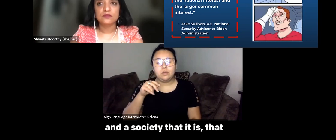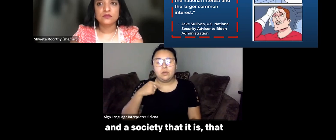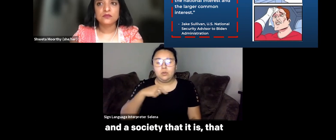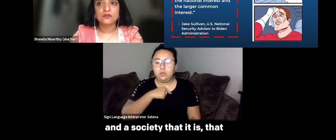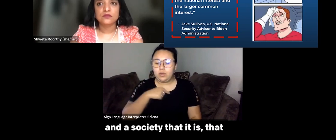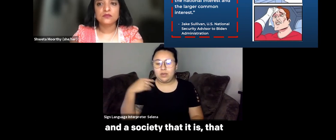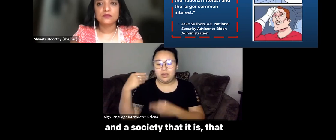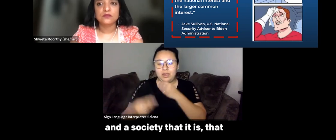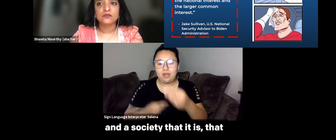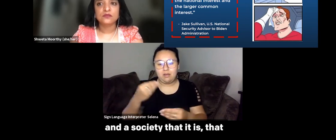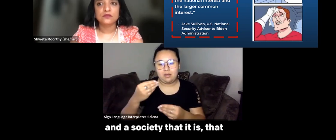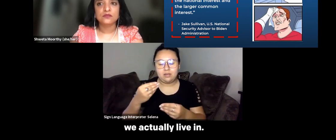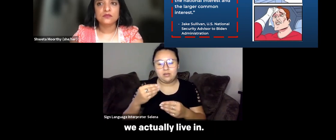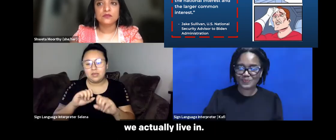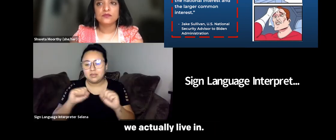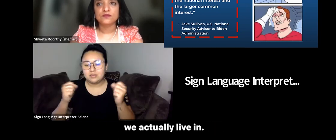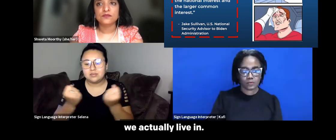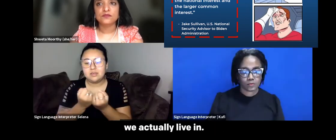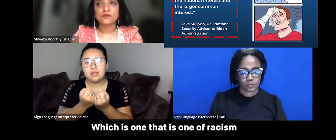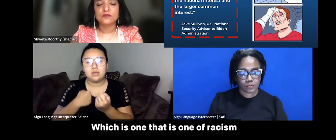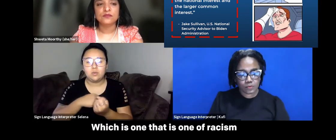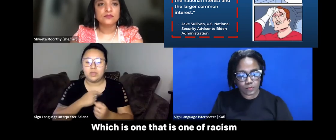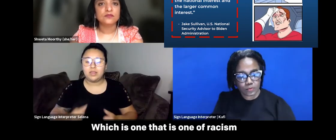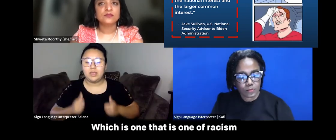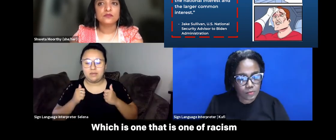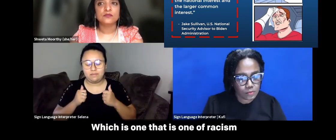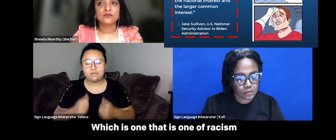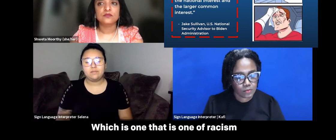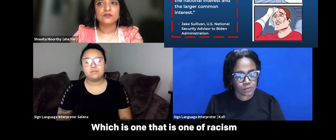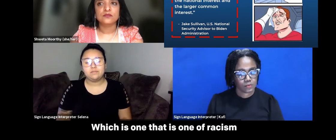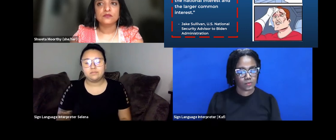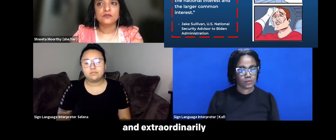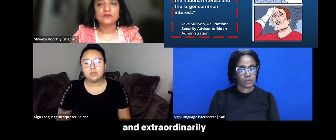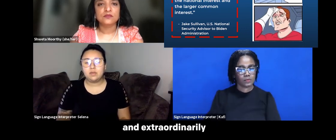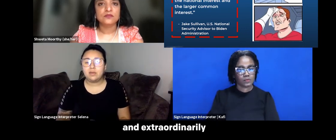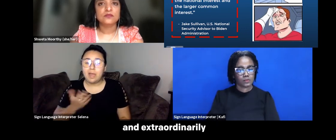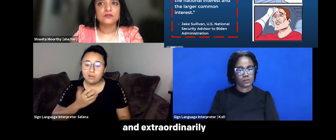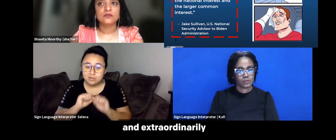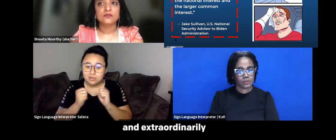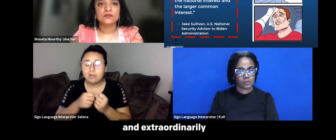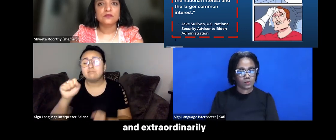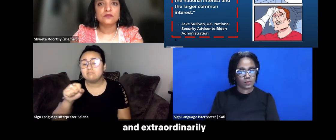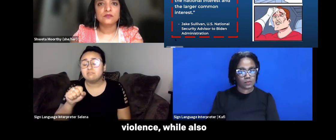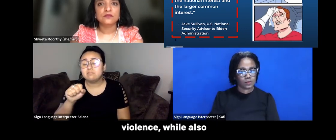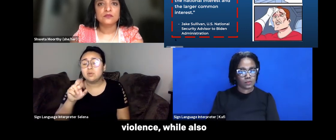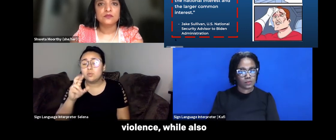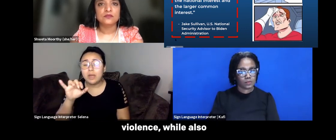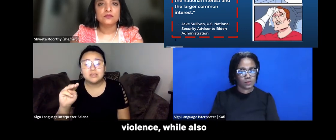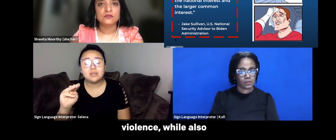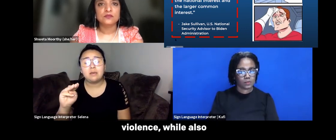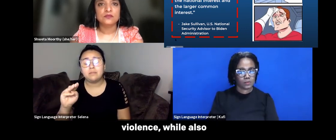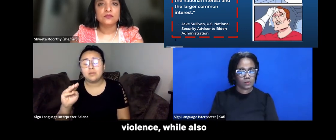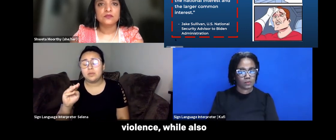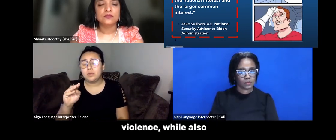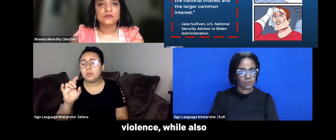and the society that it is that we're actually live in, which is one of racism and extraordinary